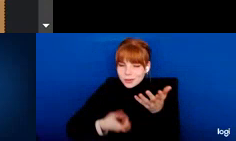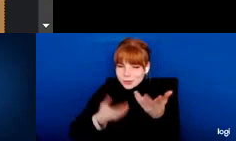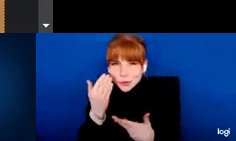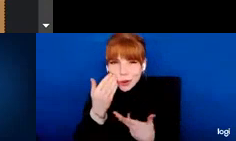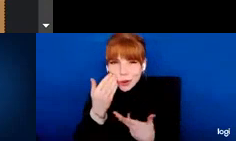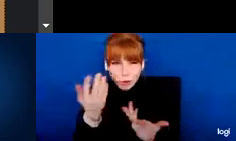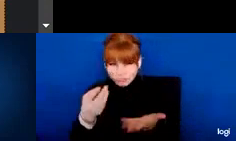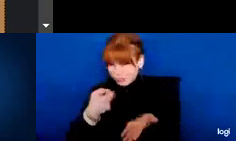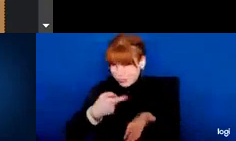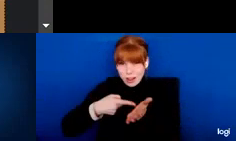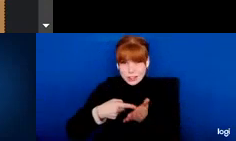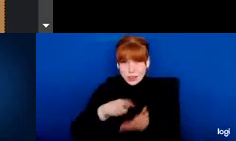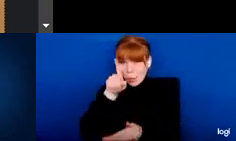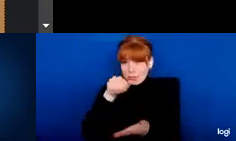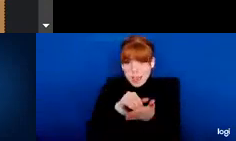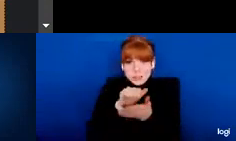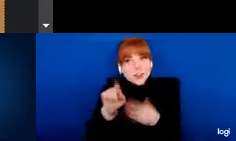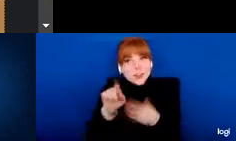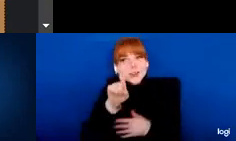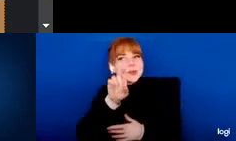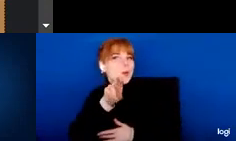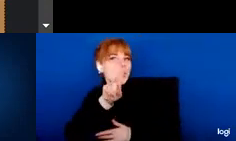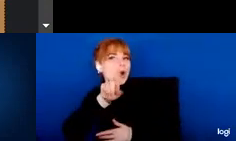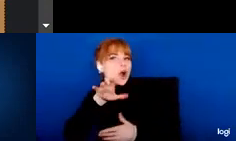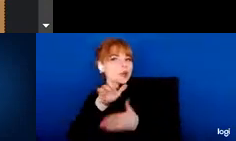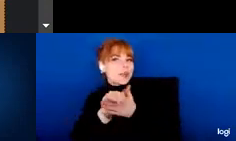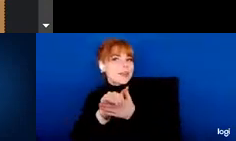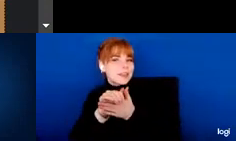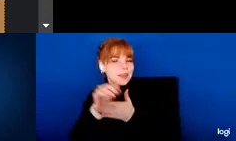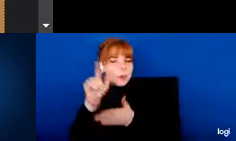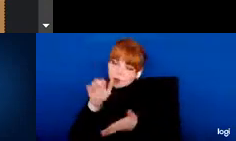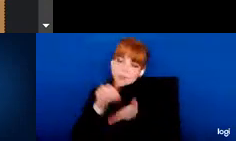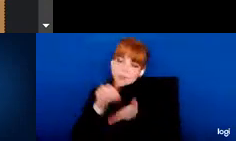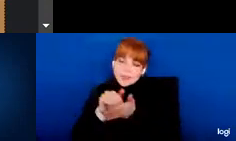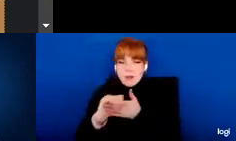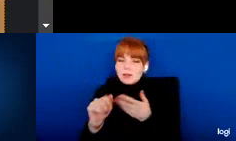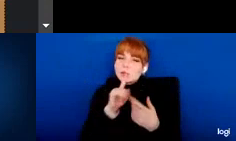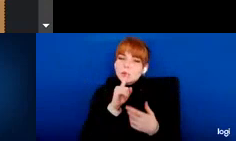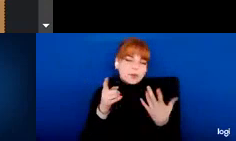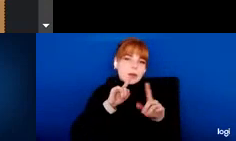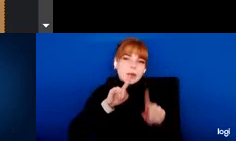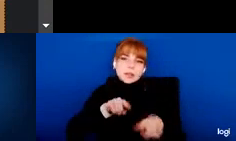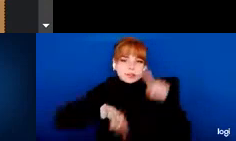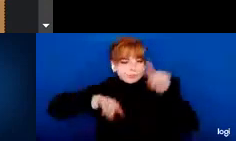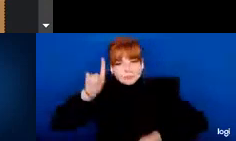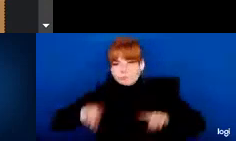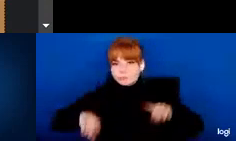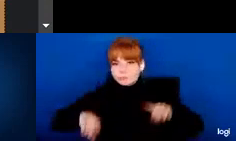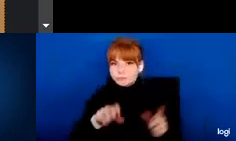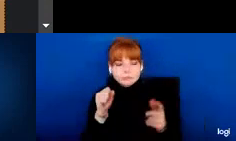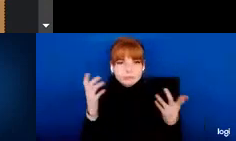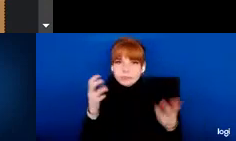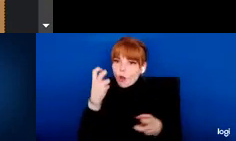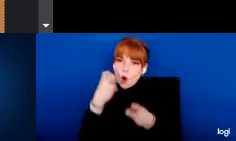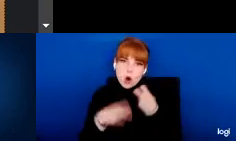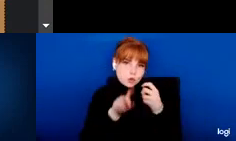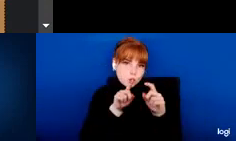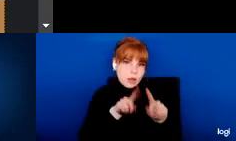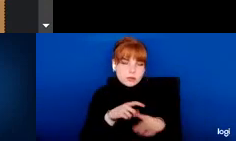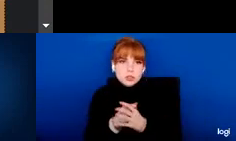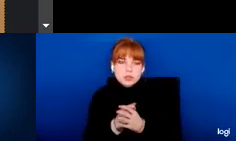$1,000? Is it $100,000? It's just so variable. It's just difficult to answer. That is a